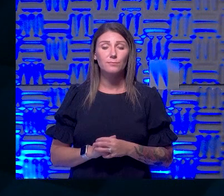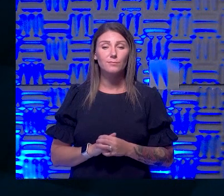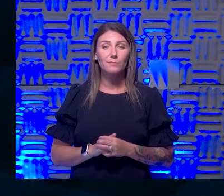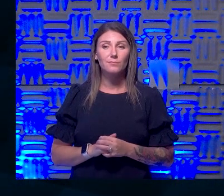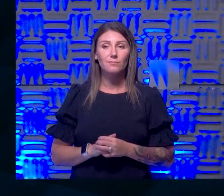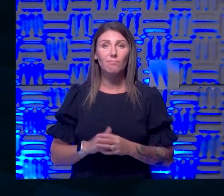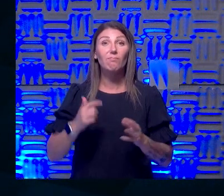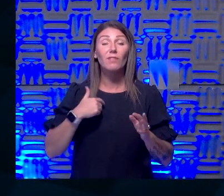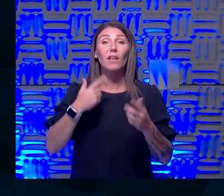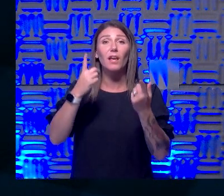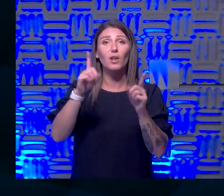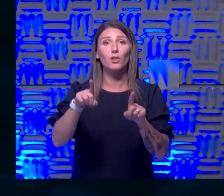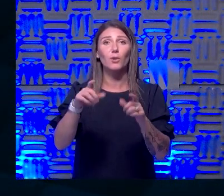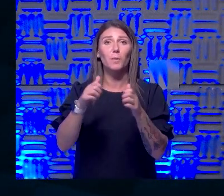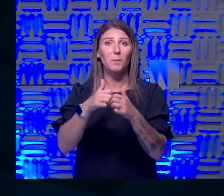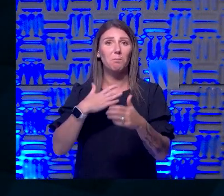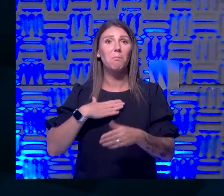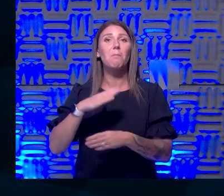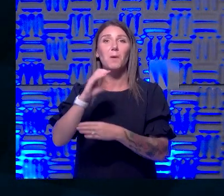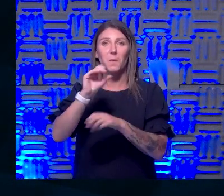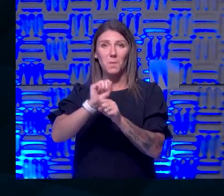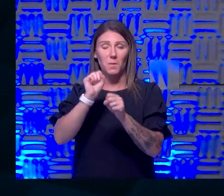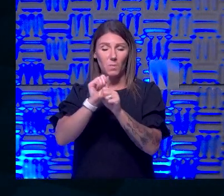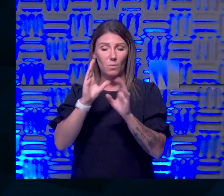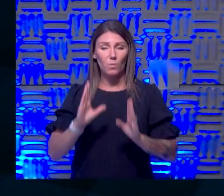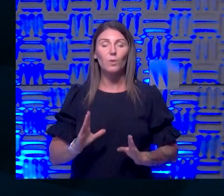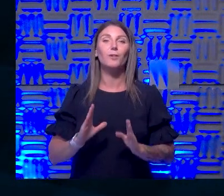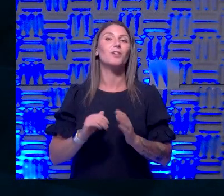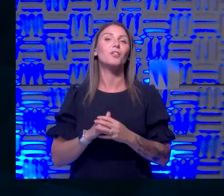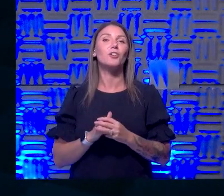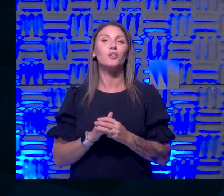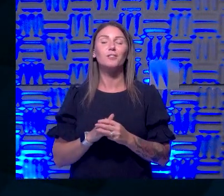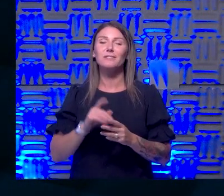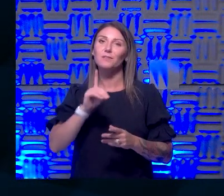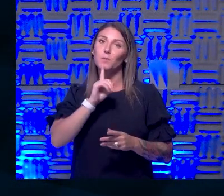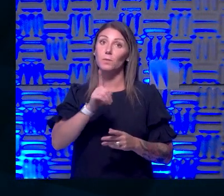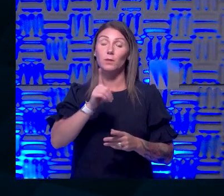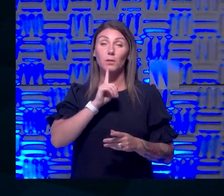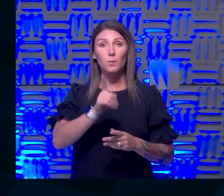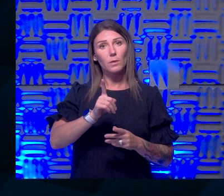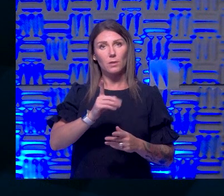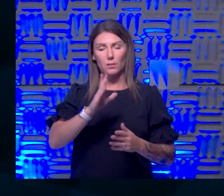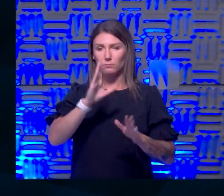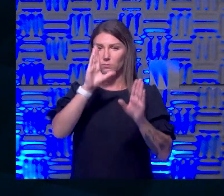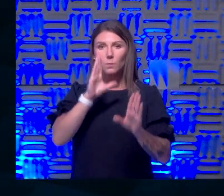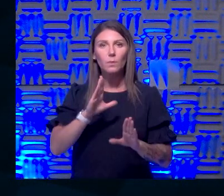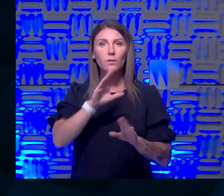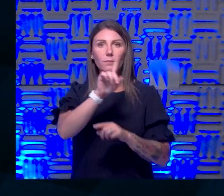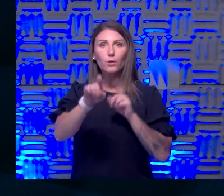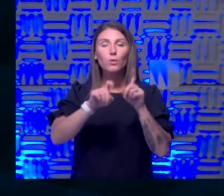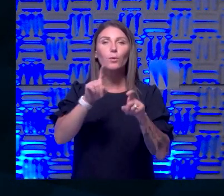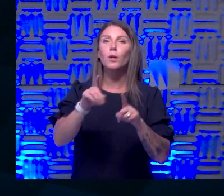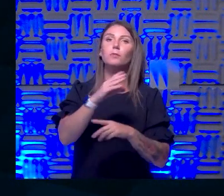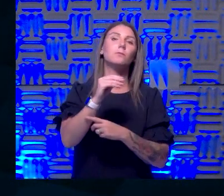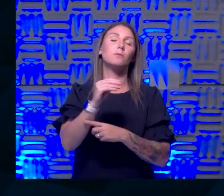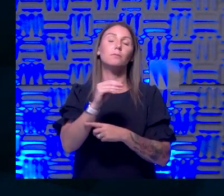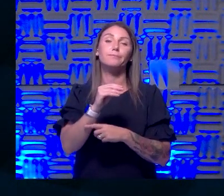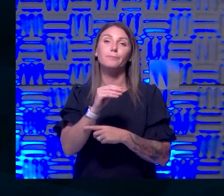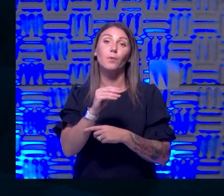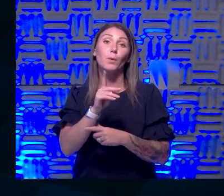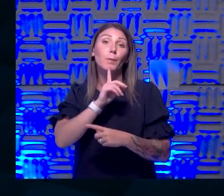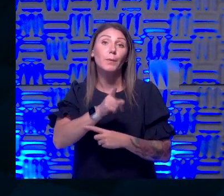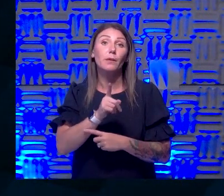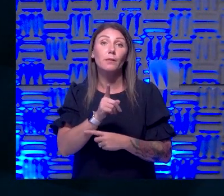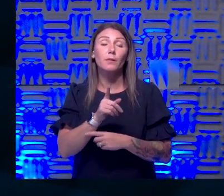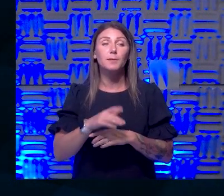I'm agreeing with my colleagues in the room, and these are very sophisticated questions. And all I can say is that